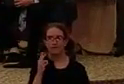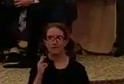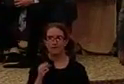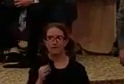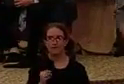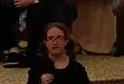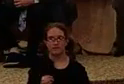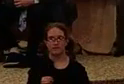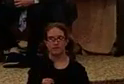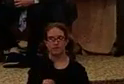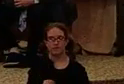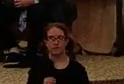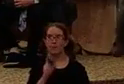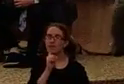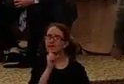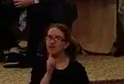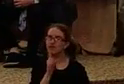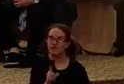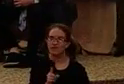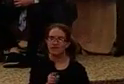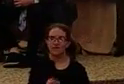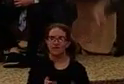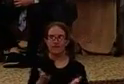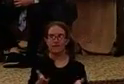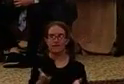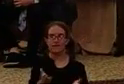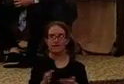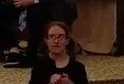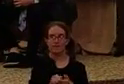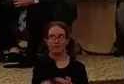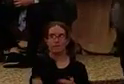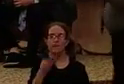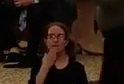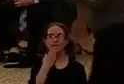decent. Amen. When really they're selling us a bill of goods.